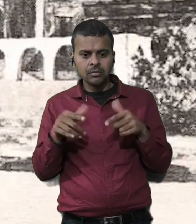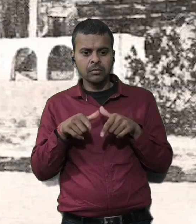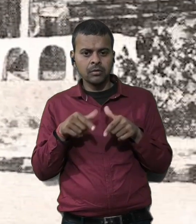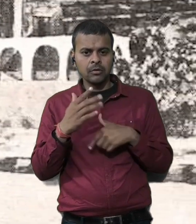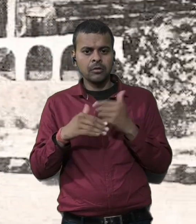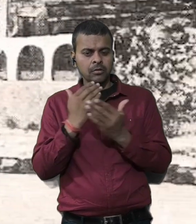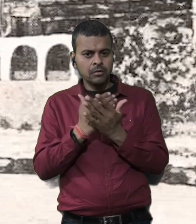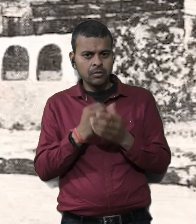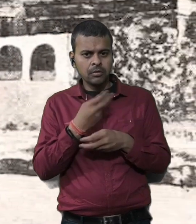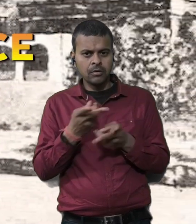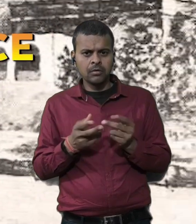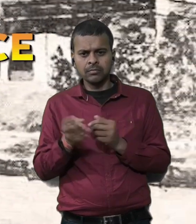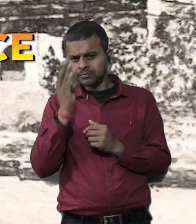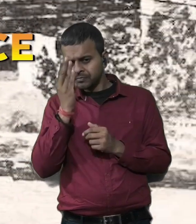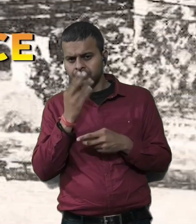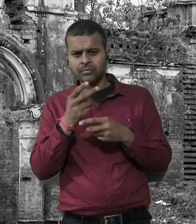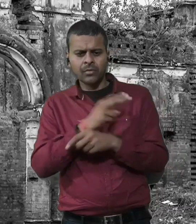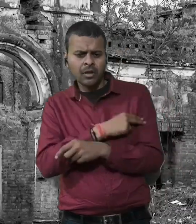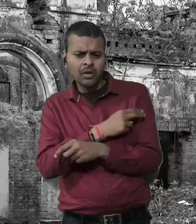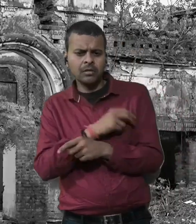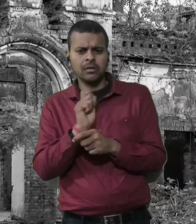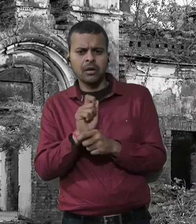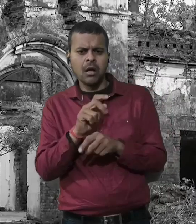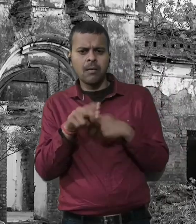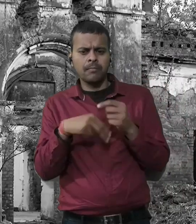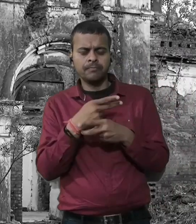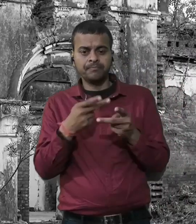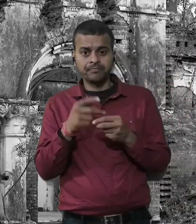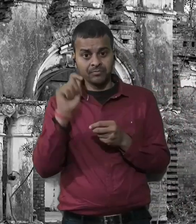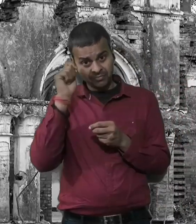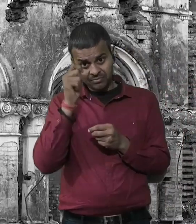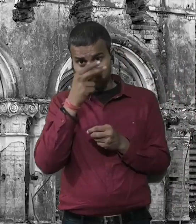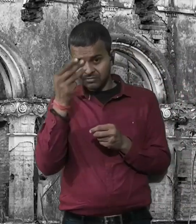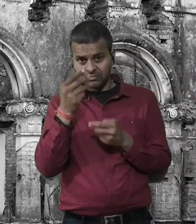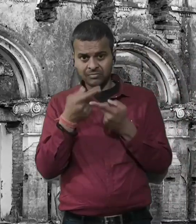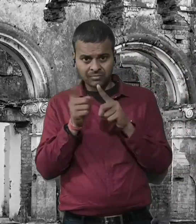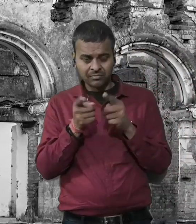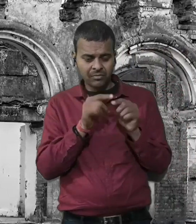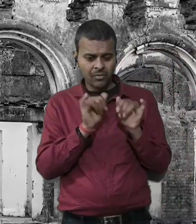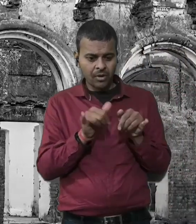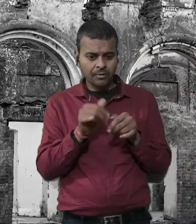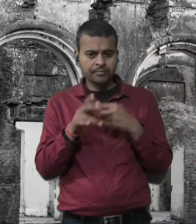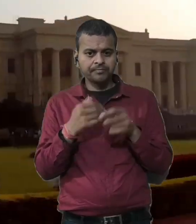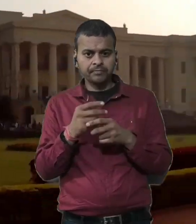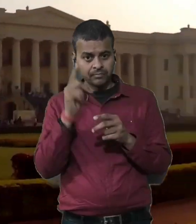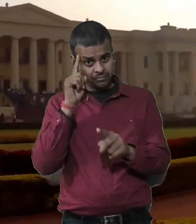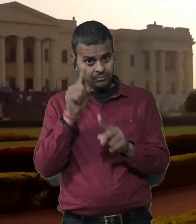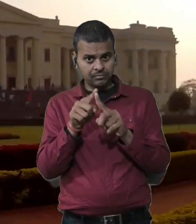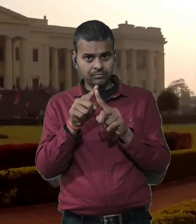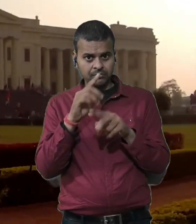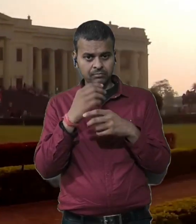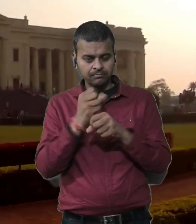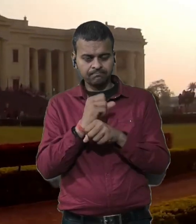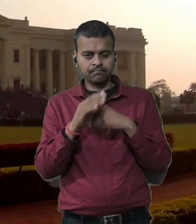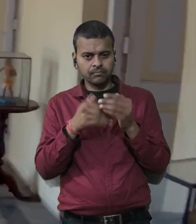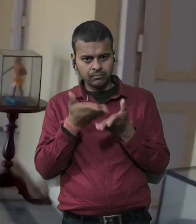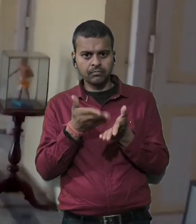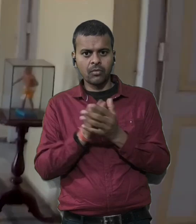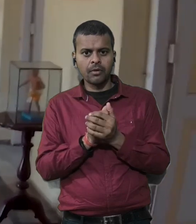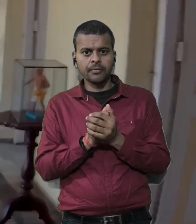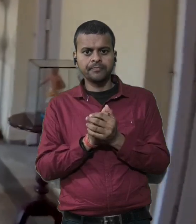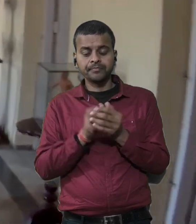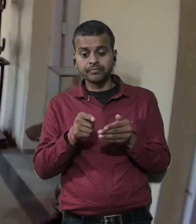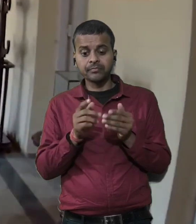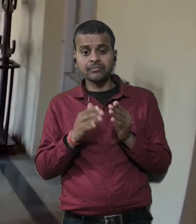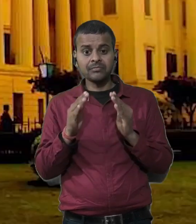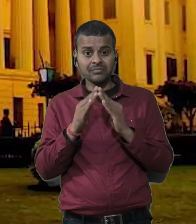lakh during the period of Nawab Nazim Humayun Jah Bahadur for the purpose of holding darbar, official works of Nawab and residence for